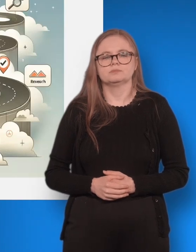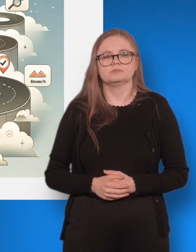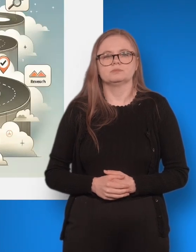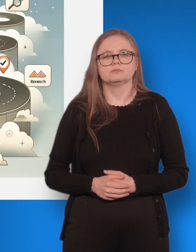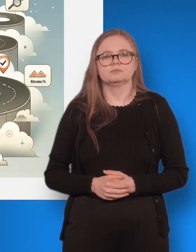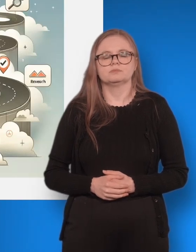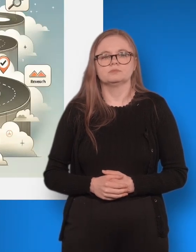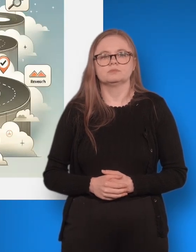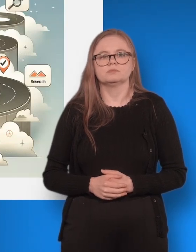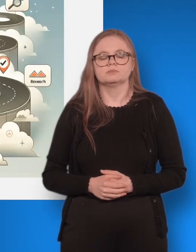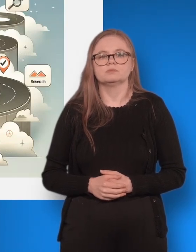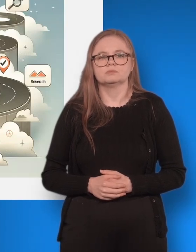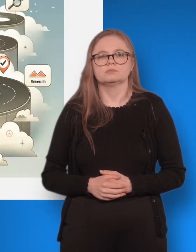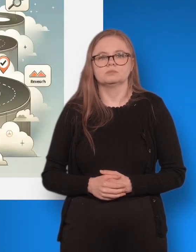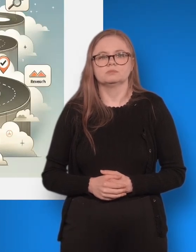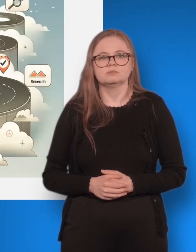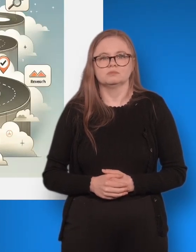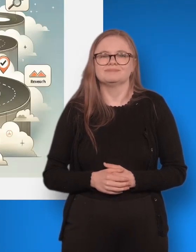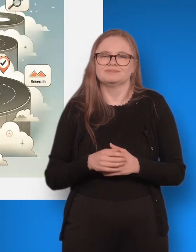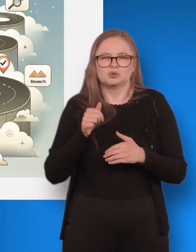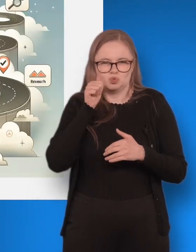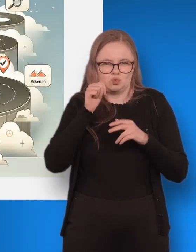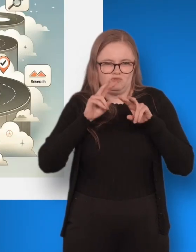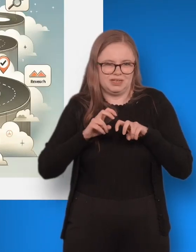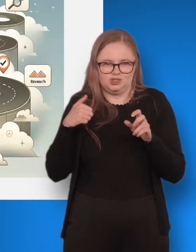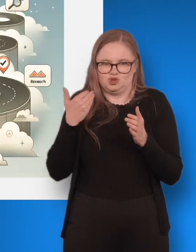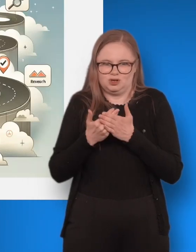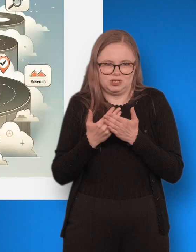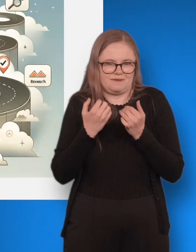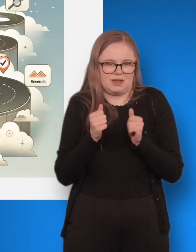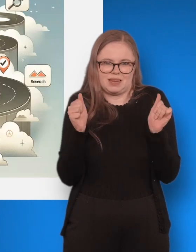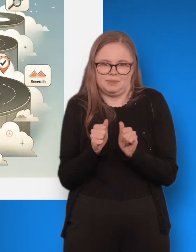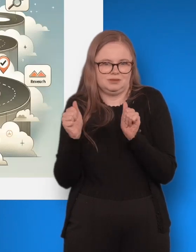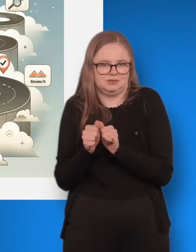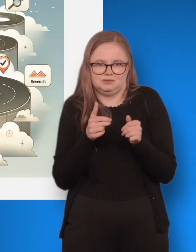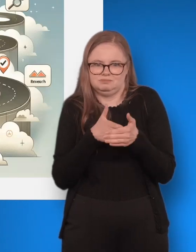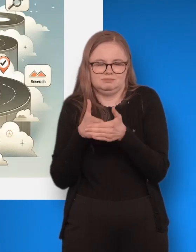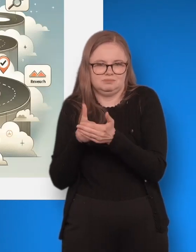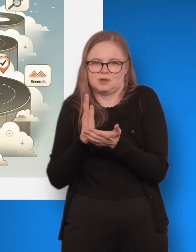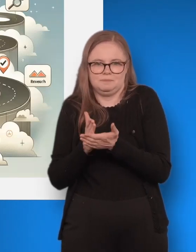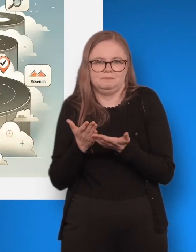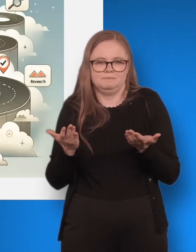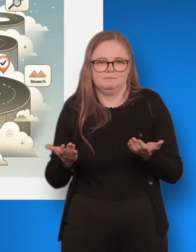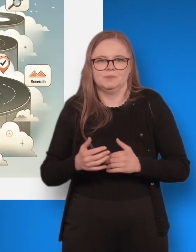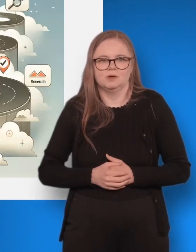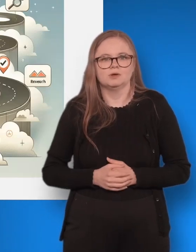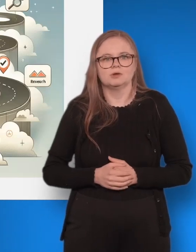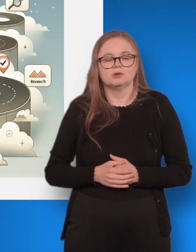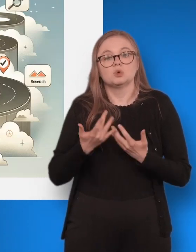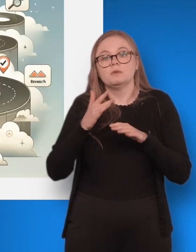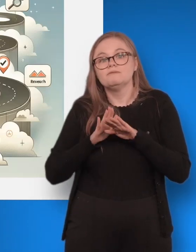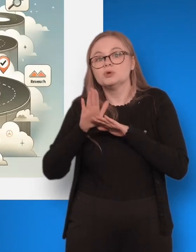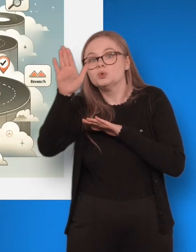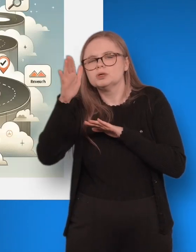the study has obviously a number of limitations. Therefore, there are a lot of